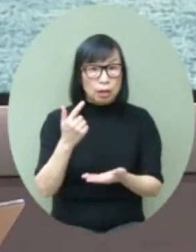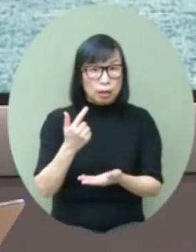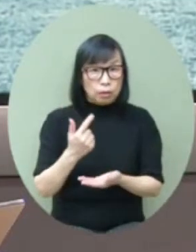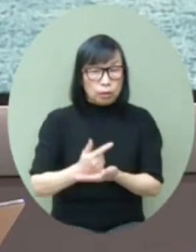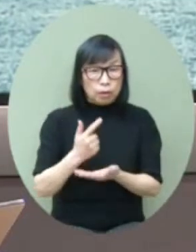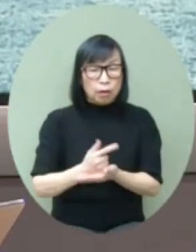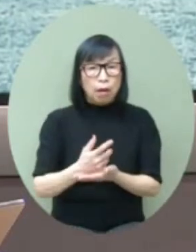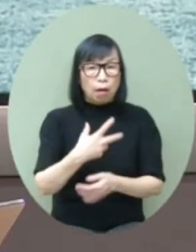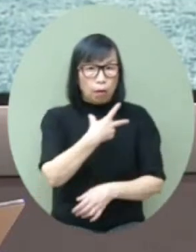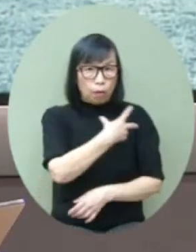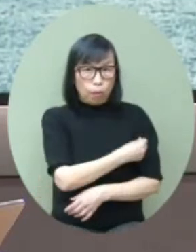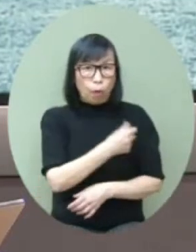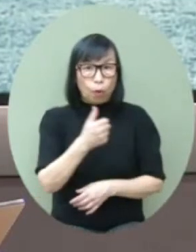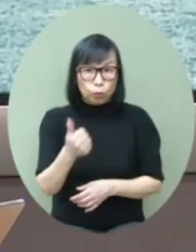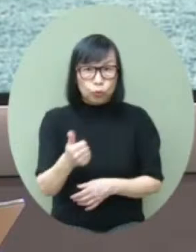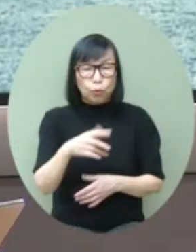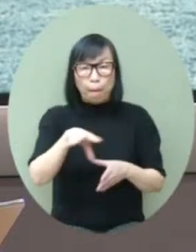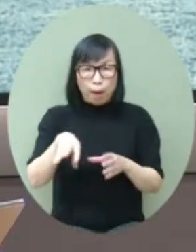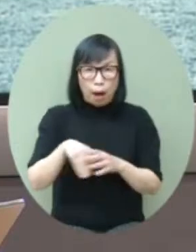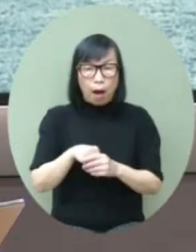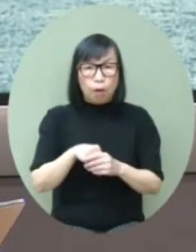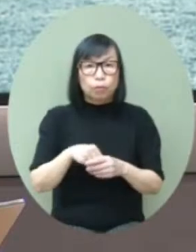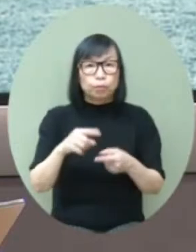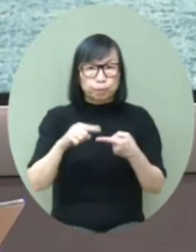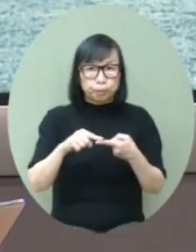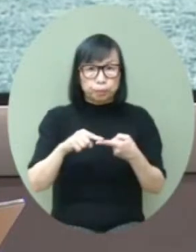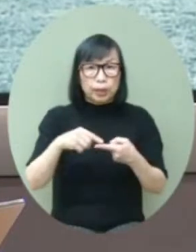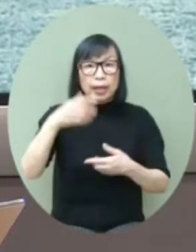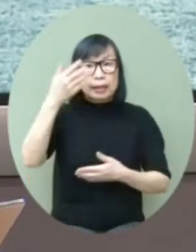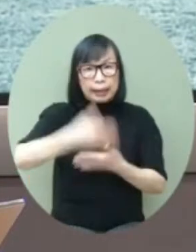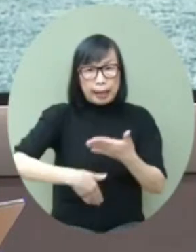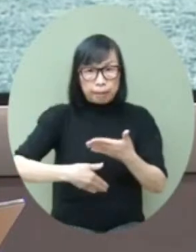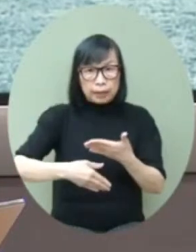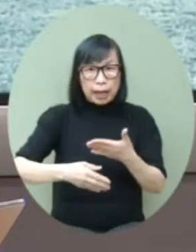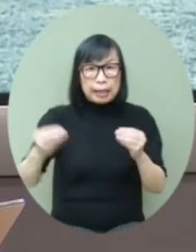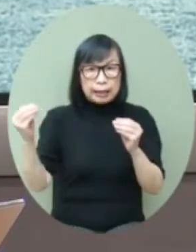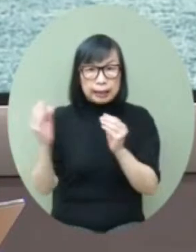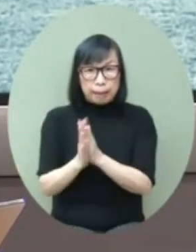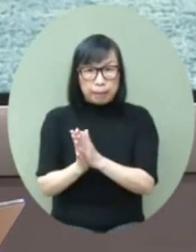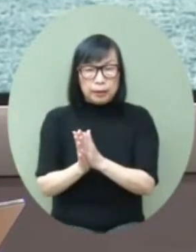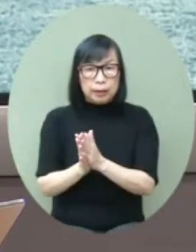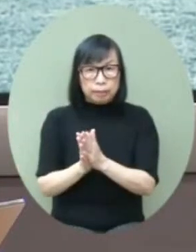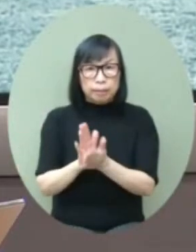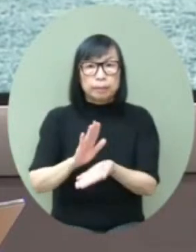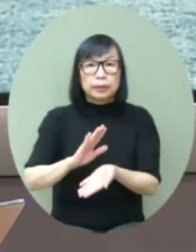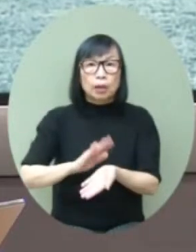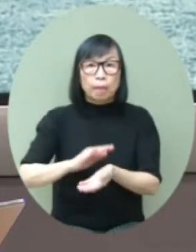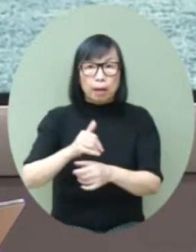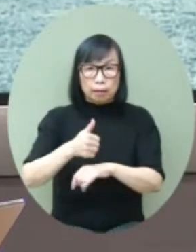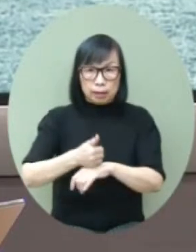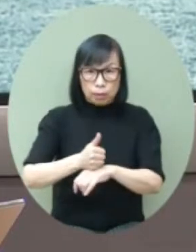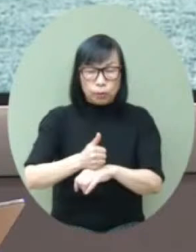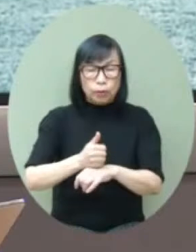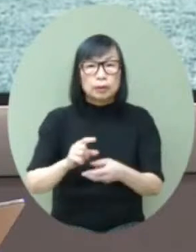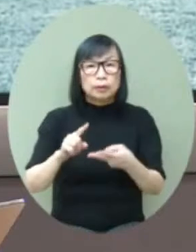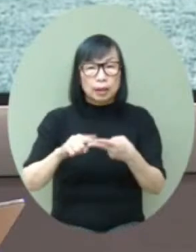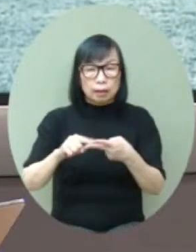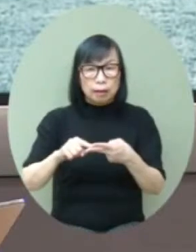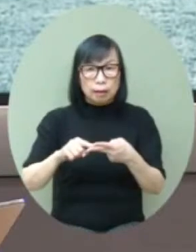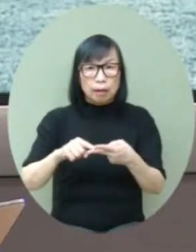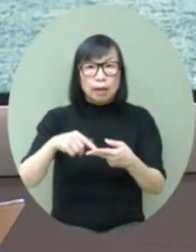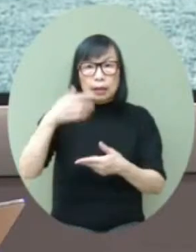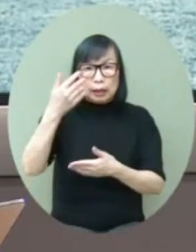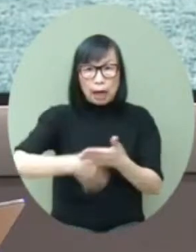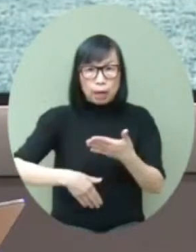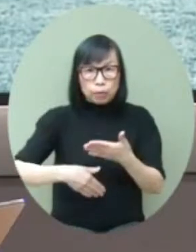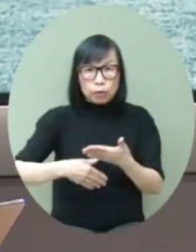this critical juncture, the vaccination would minimize the chances of getting